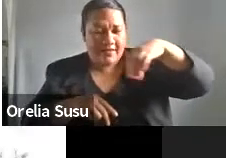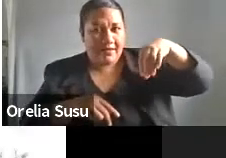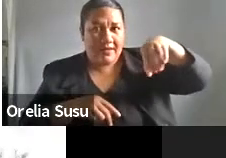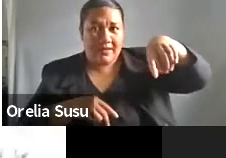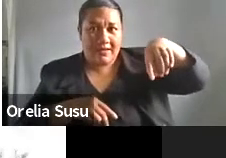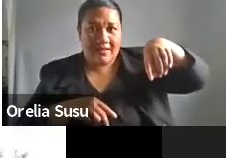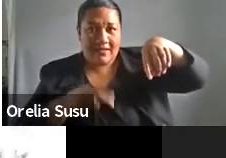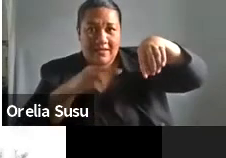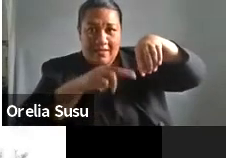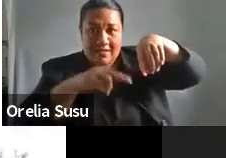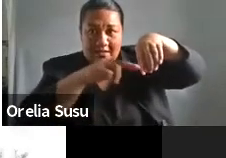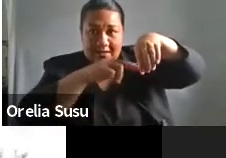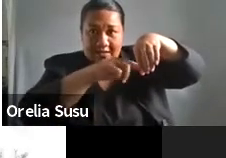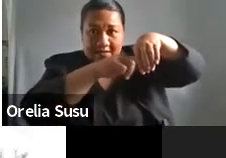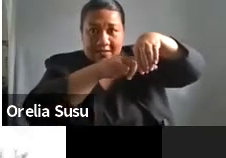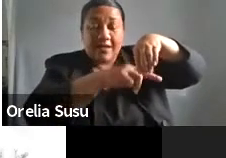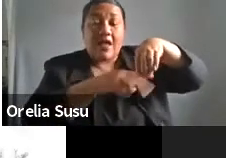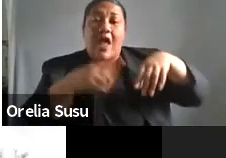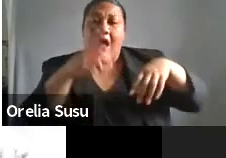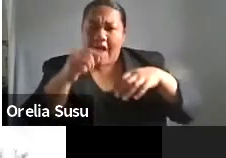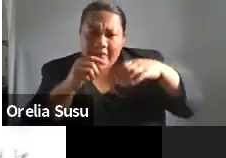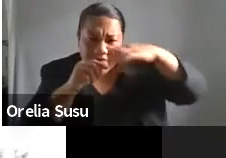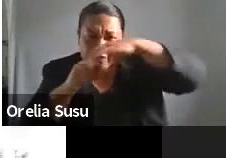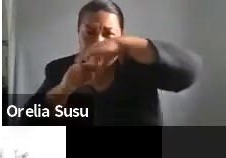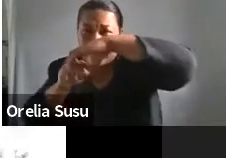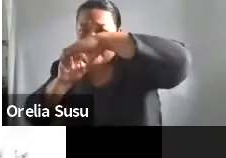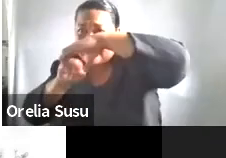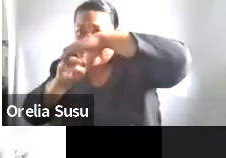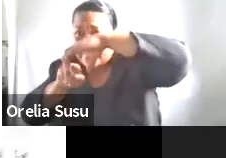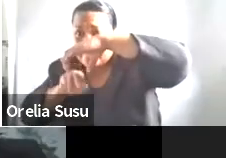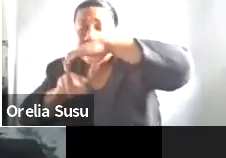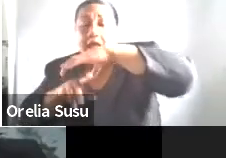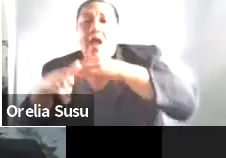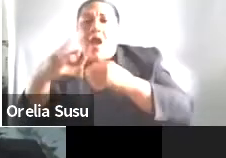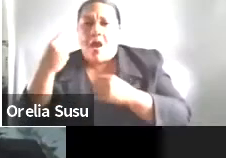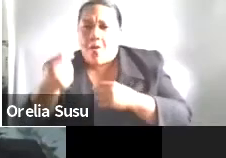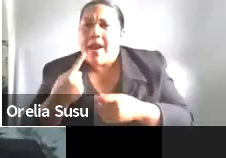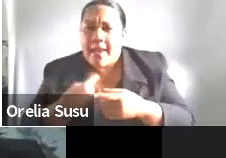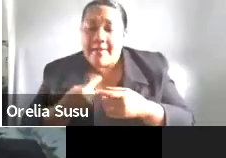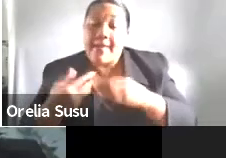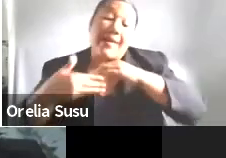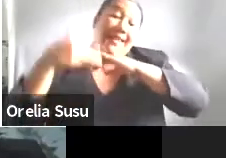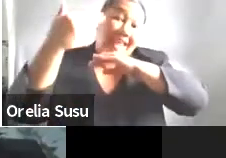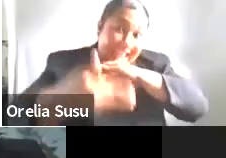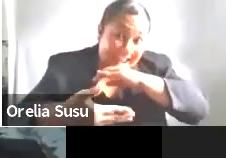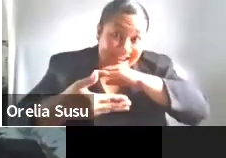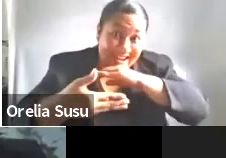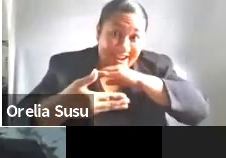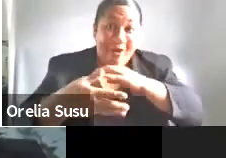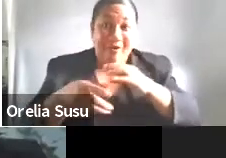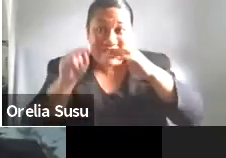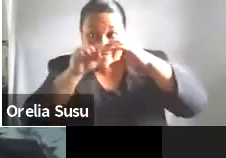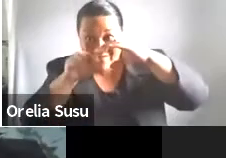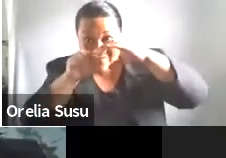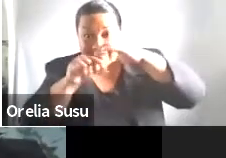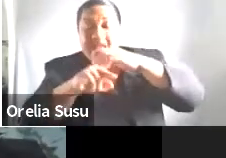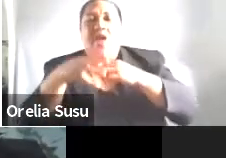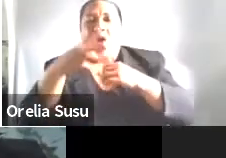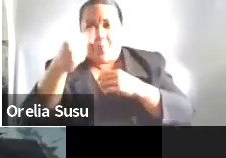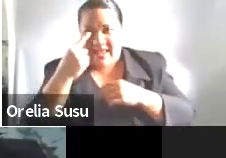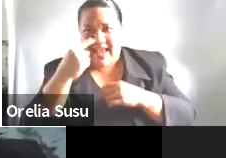Linking the work into sexual and reproductive health and rights, always important. And this, this one, this